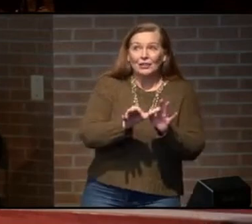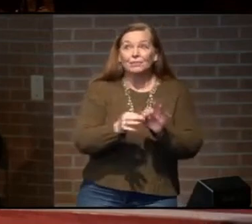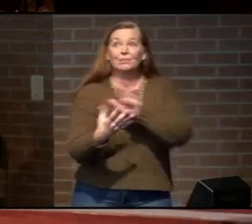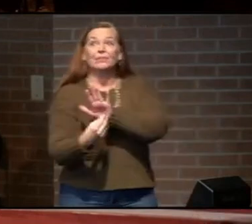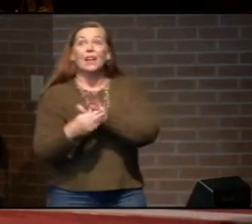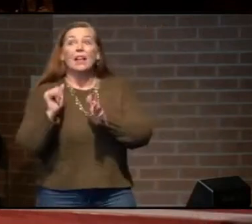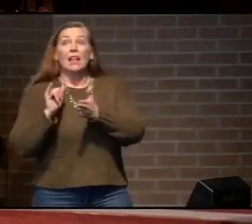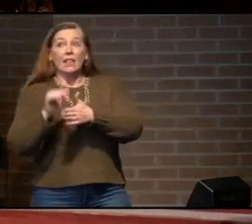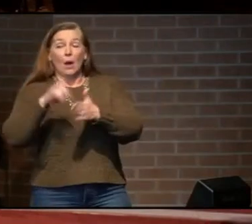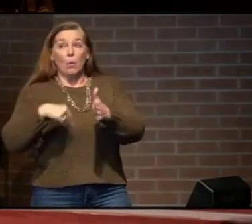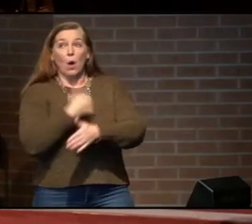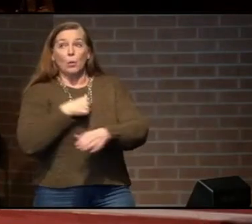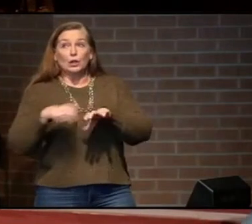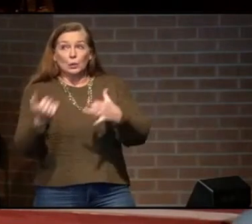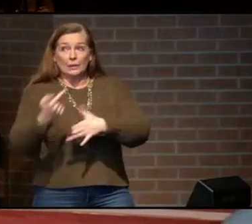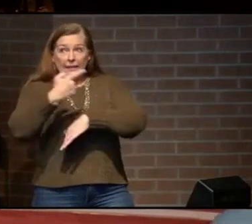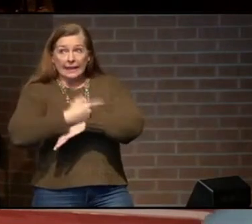today can change the world around us, one